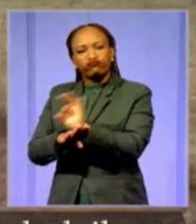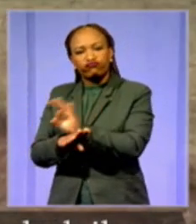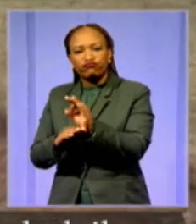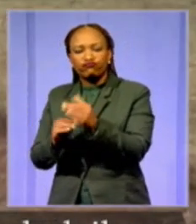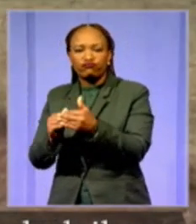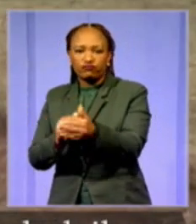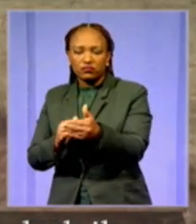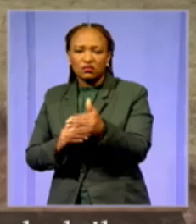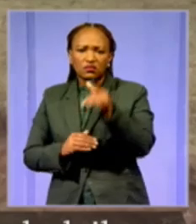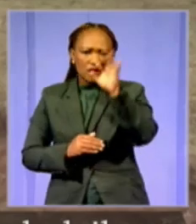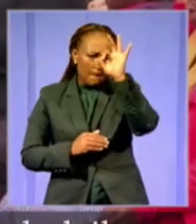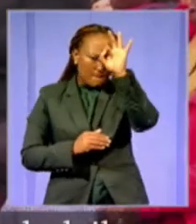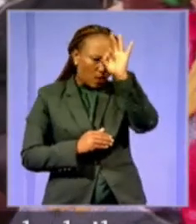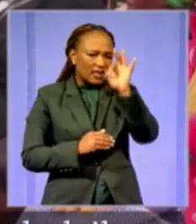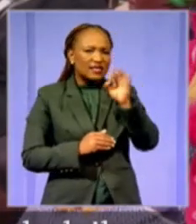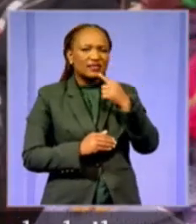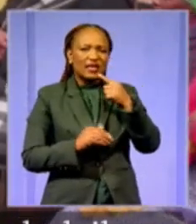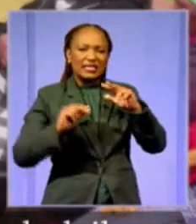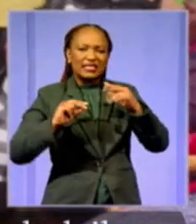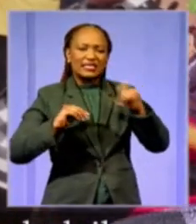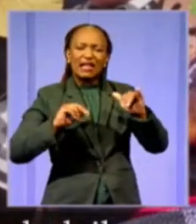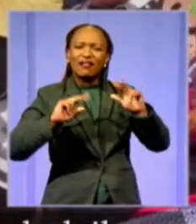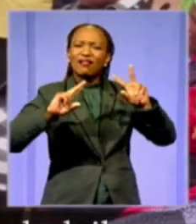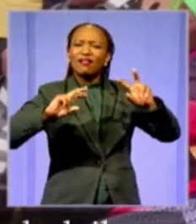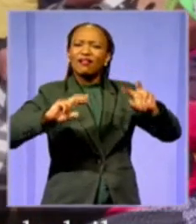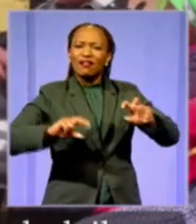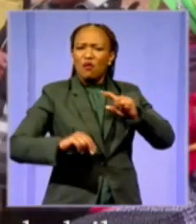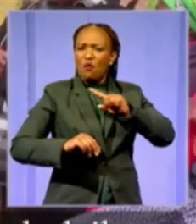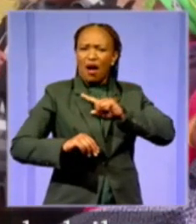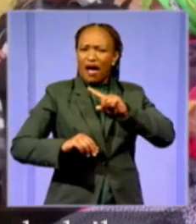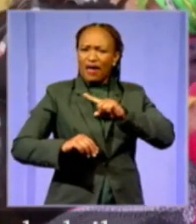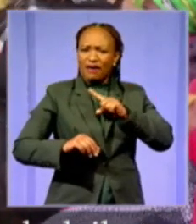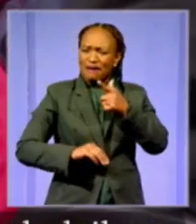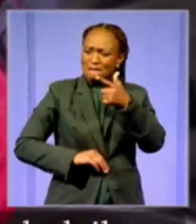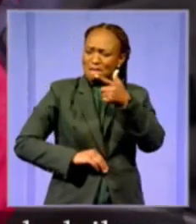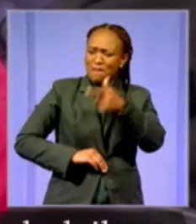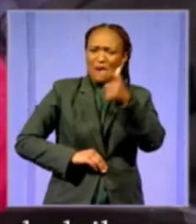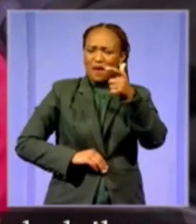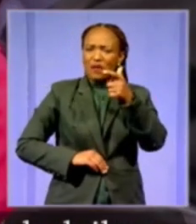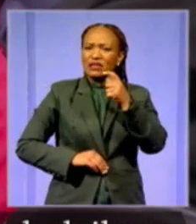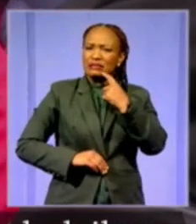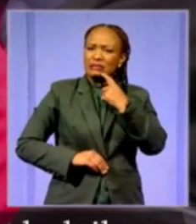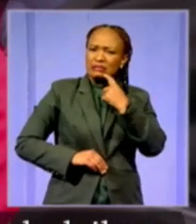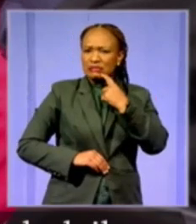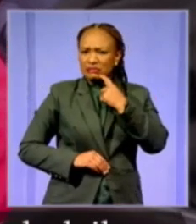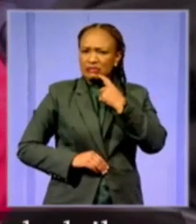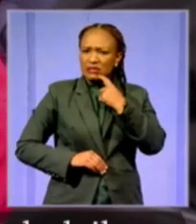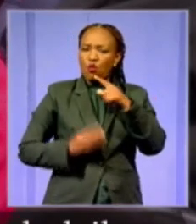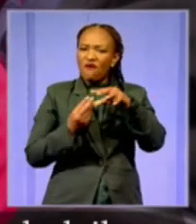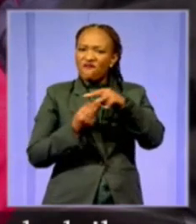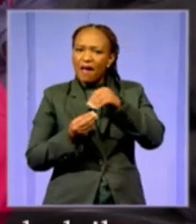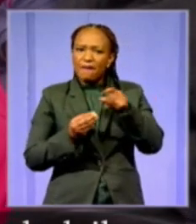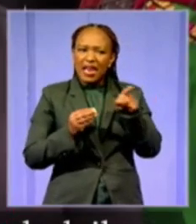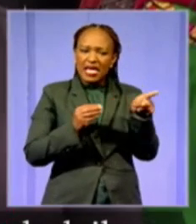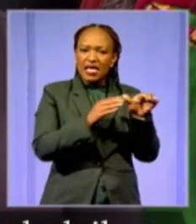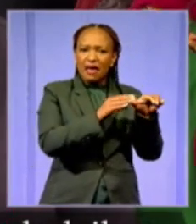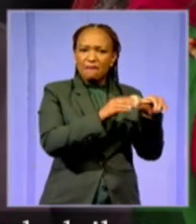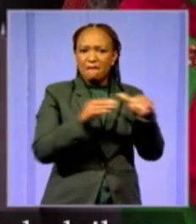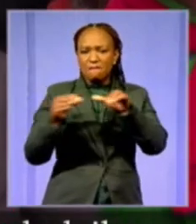a batlisisa seo se ka tswang se thusumeditse polao eno le fa go na le dipelaelo tsa go sa utlwaneng ga lelapa le dithulano